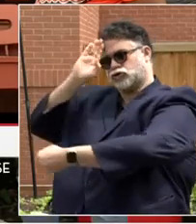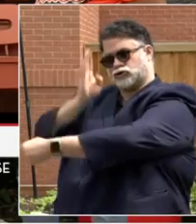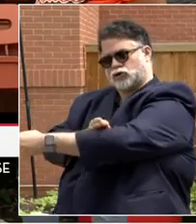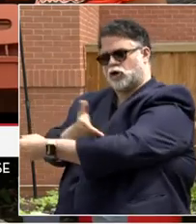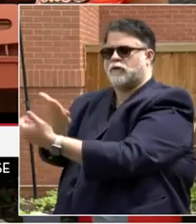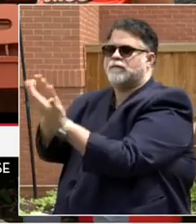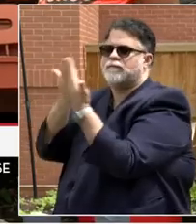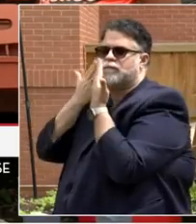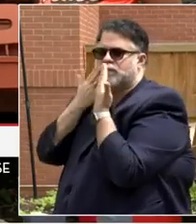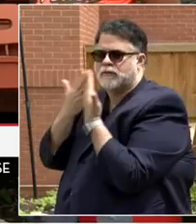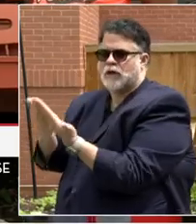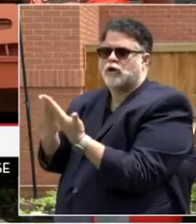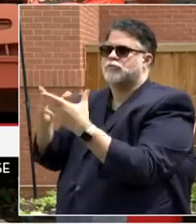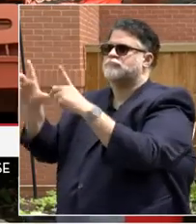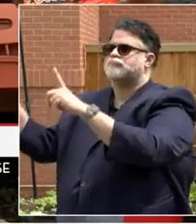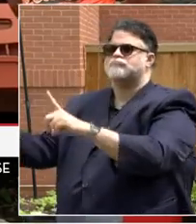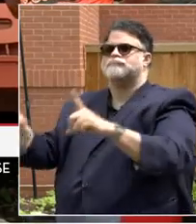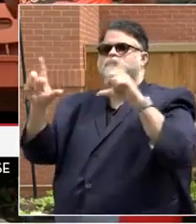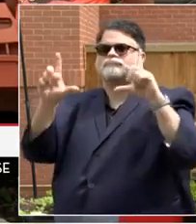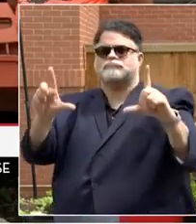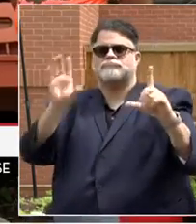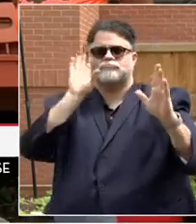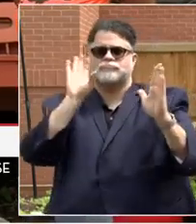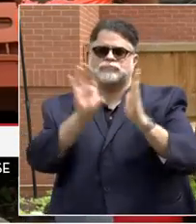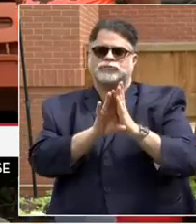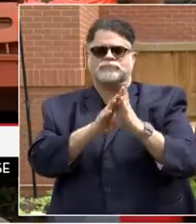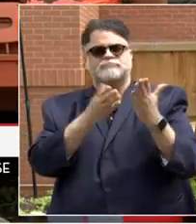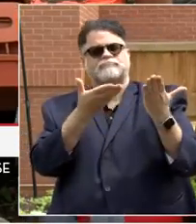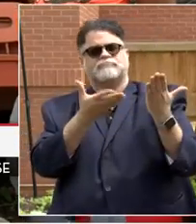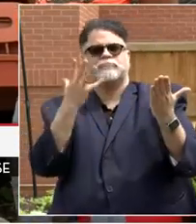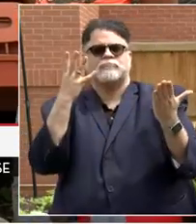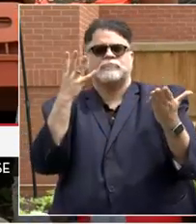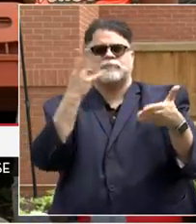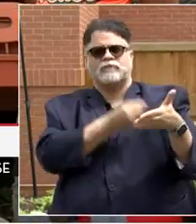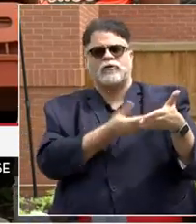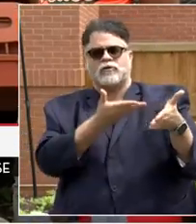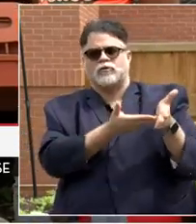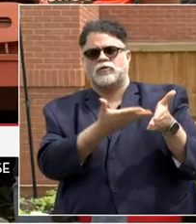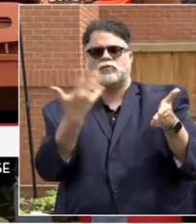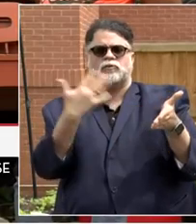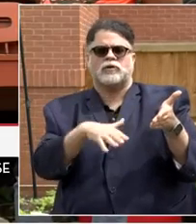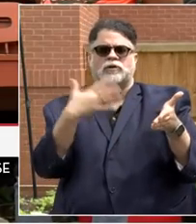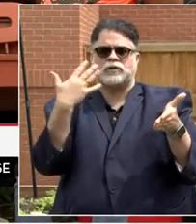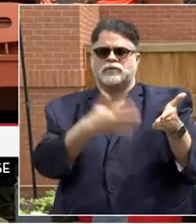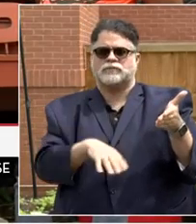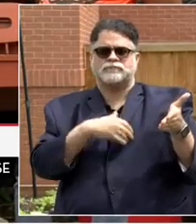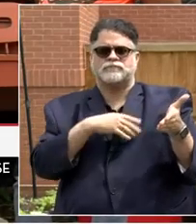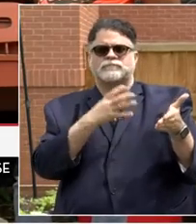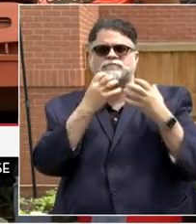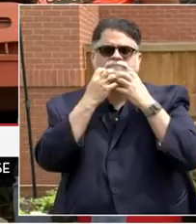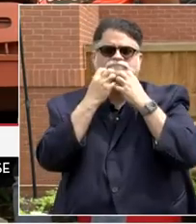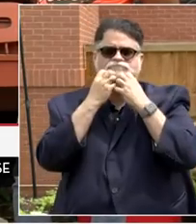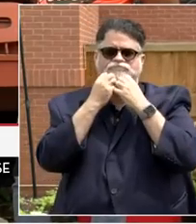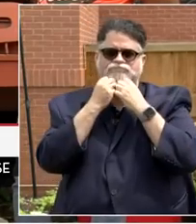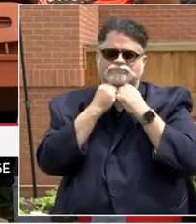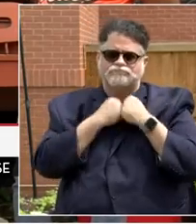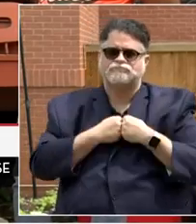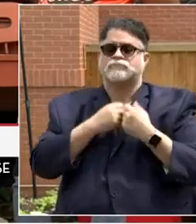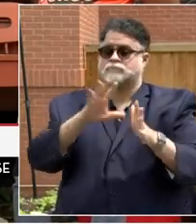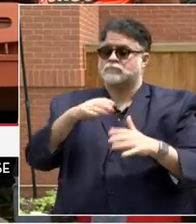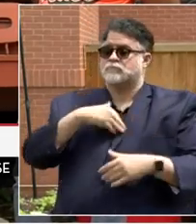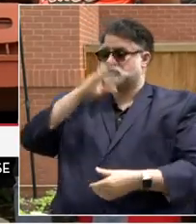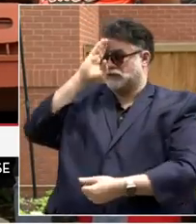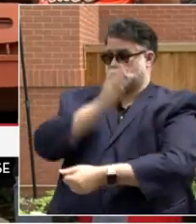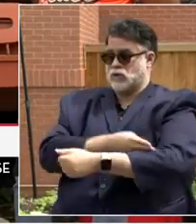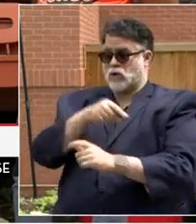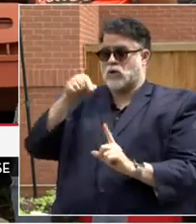picture on stops. To know that y'all still care about me and my son, it means a